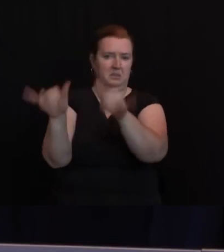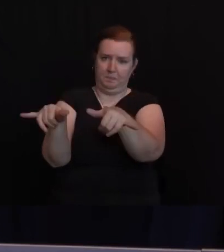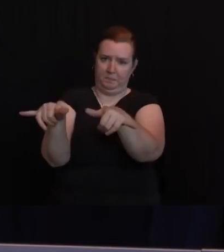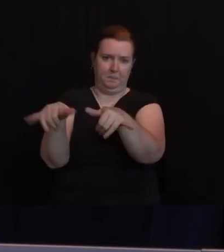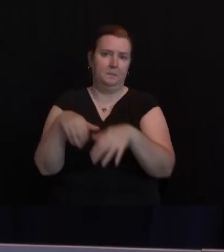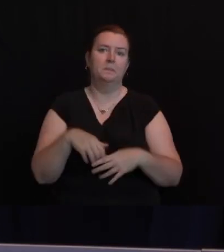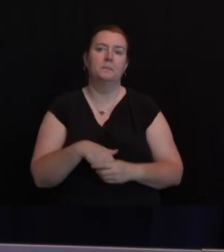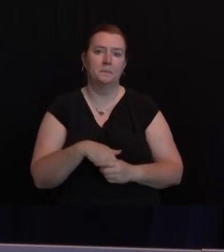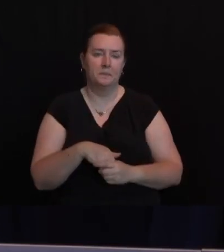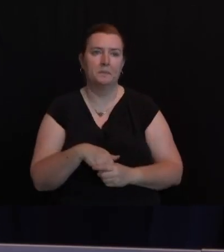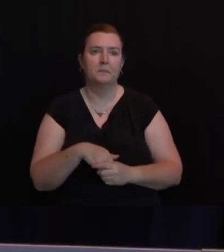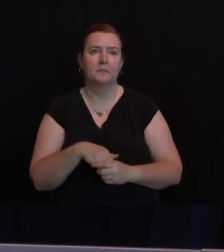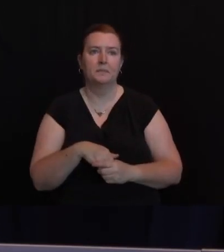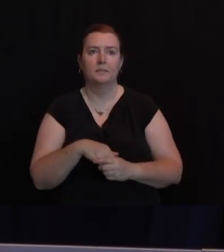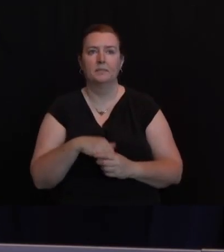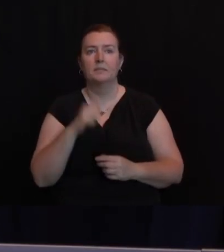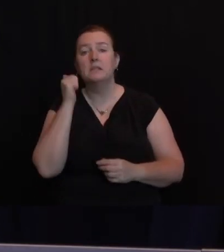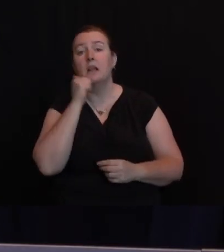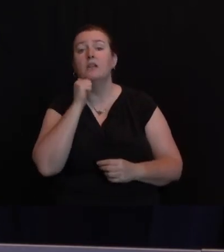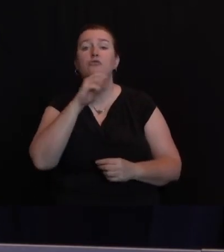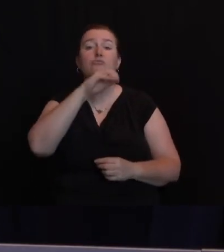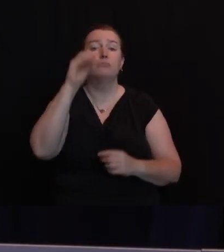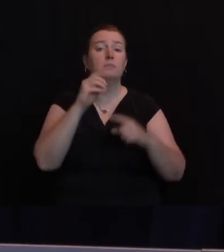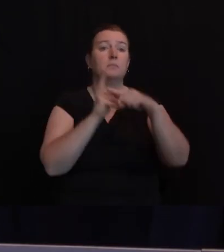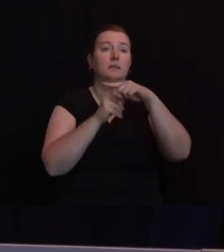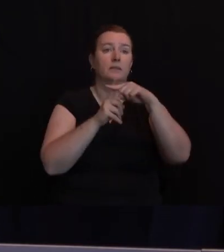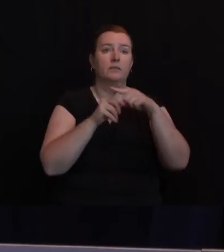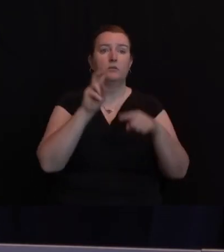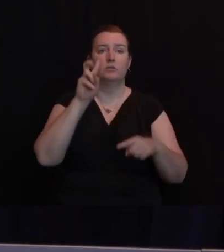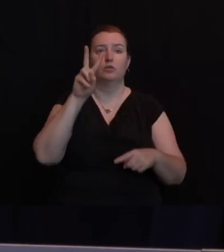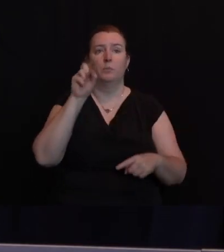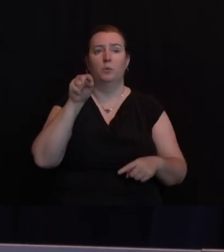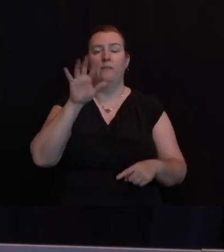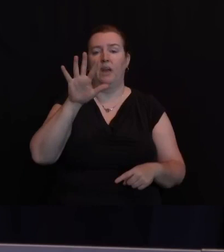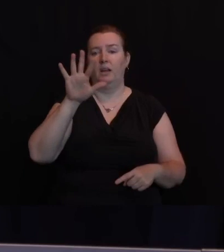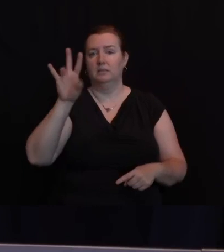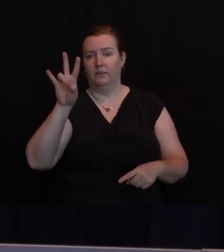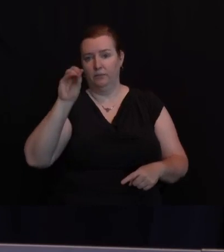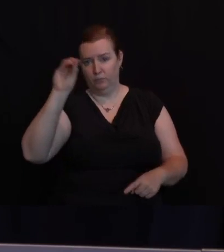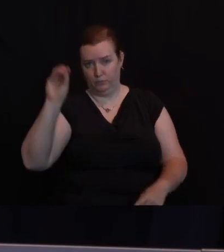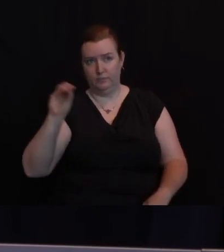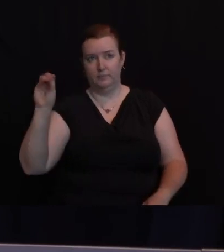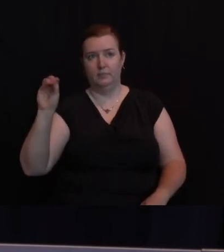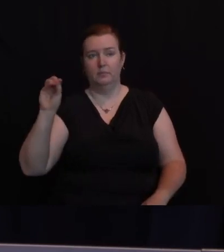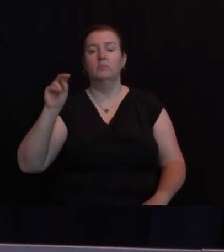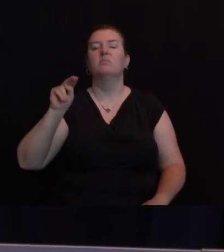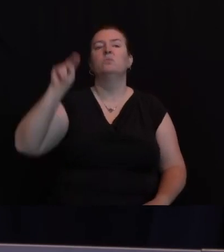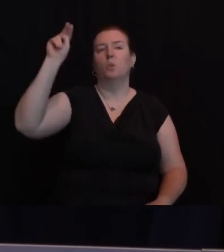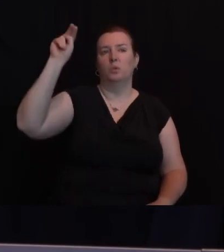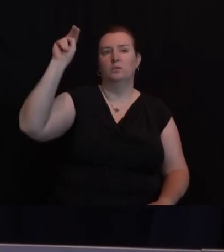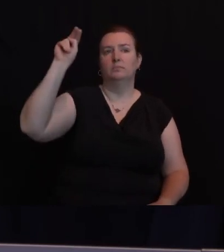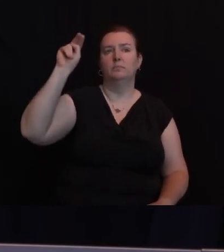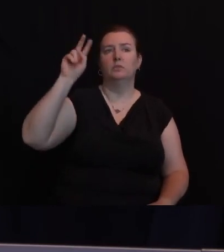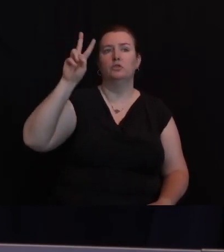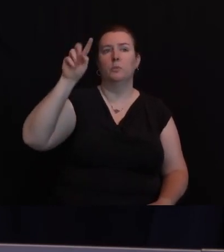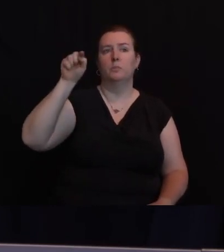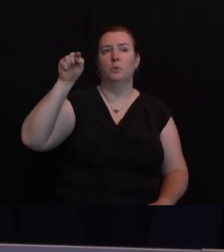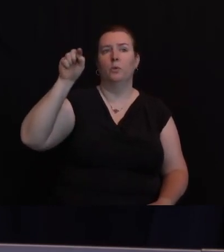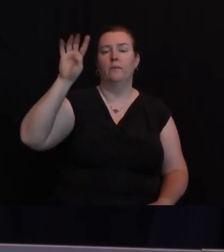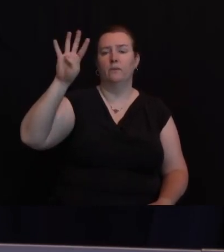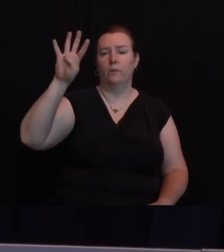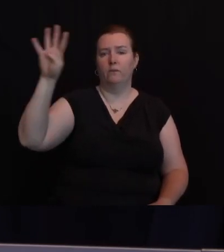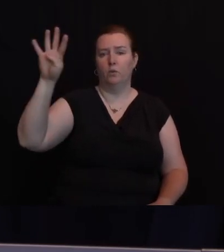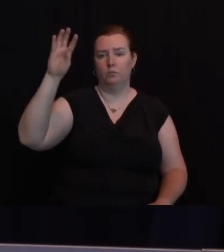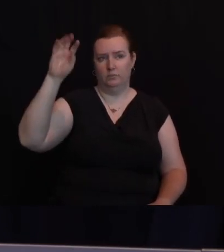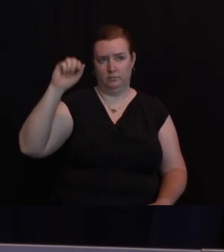percent positivity is reported today as 2.57. The northern part of the state reports 2.44.